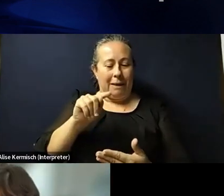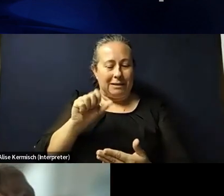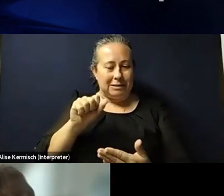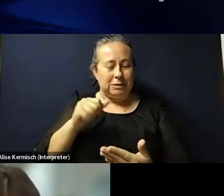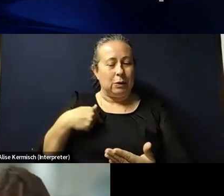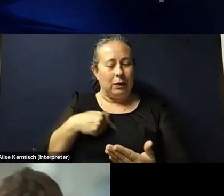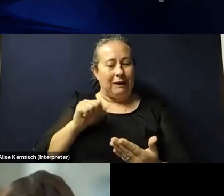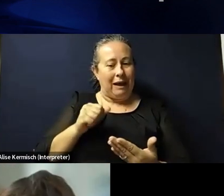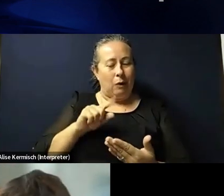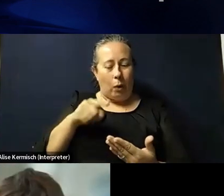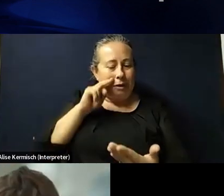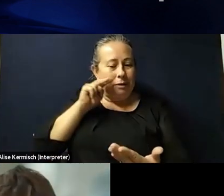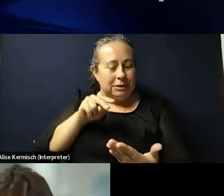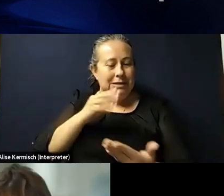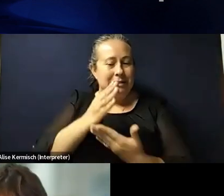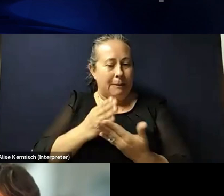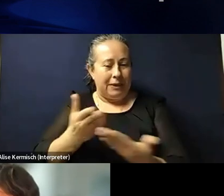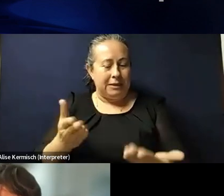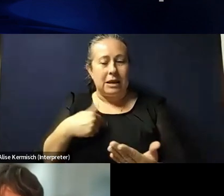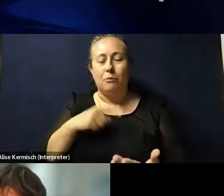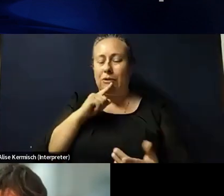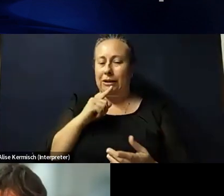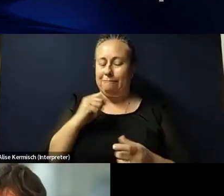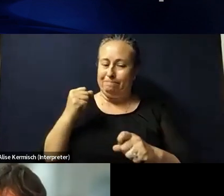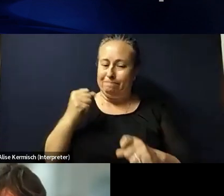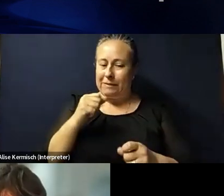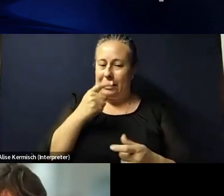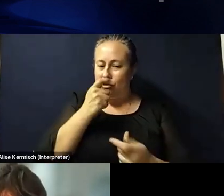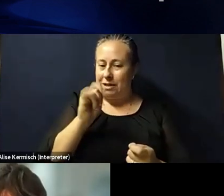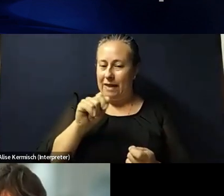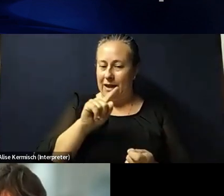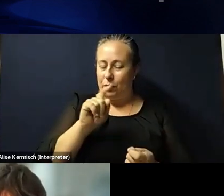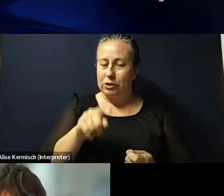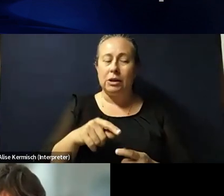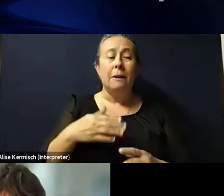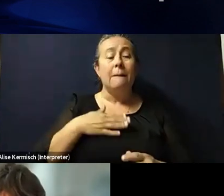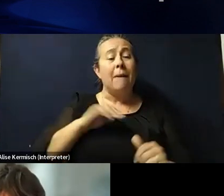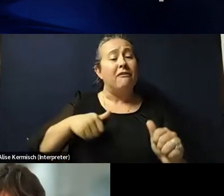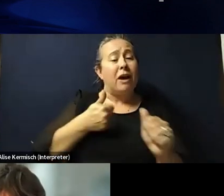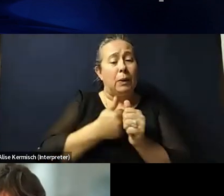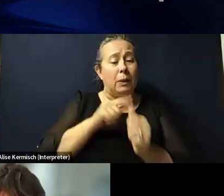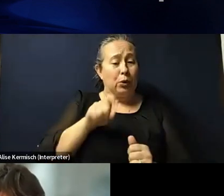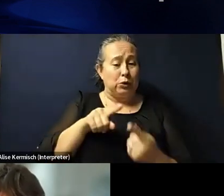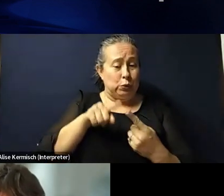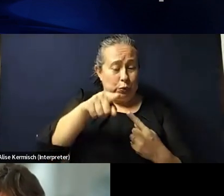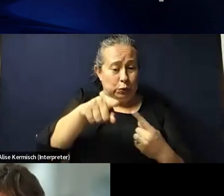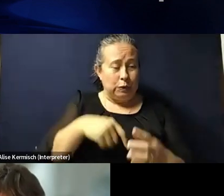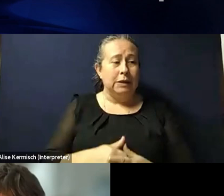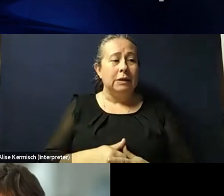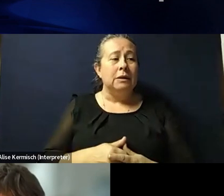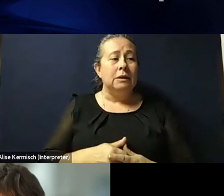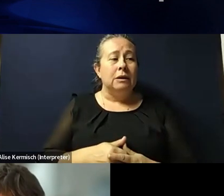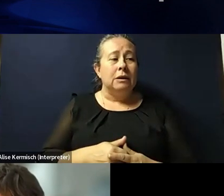things. So I'm deeply interested in this question. My follow-up question is,